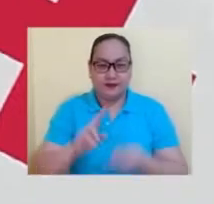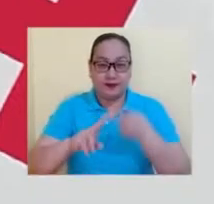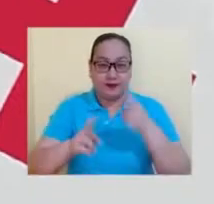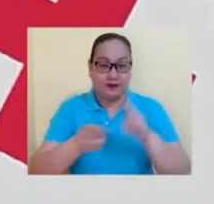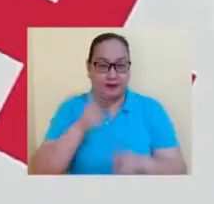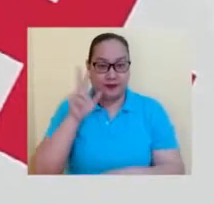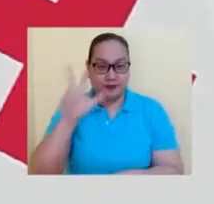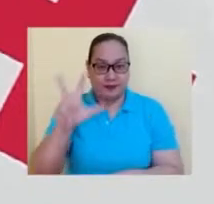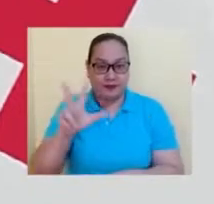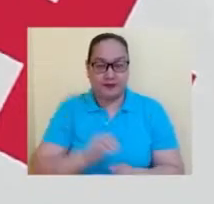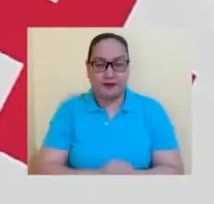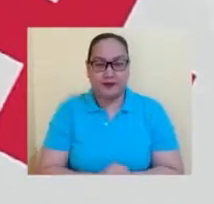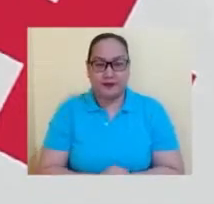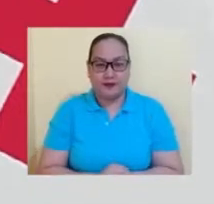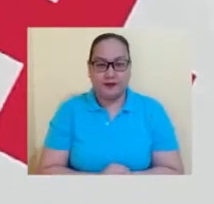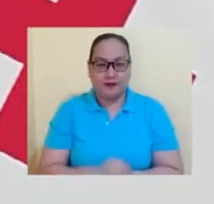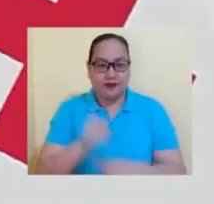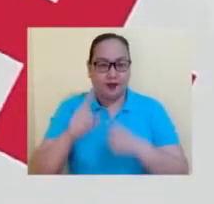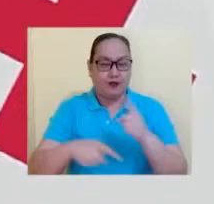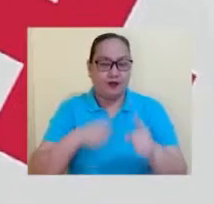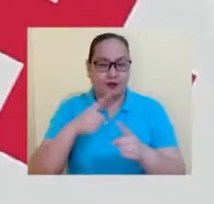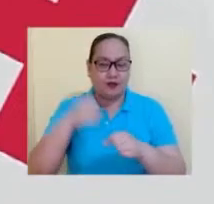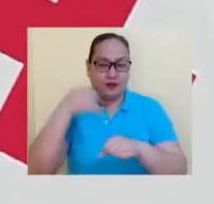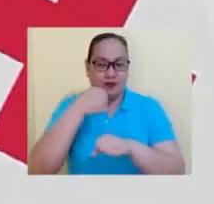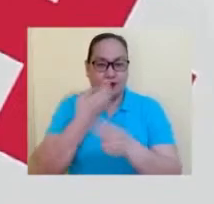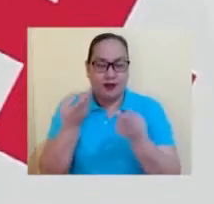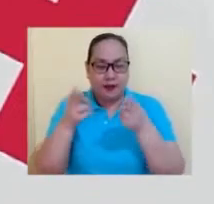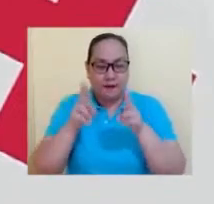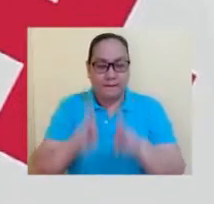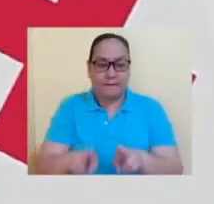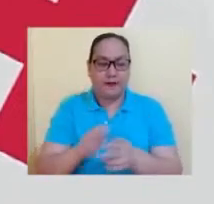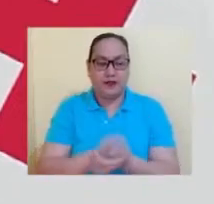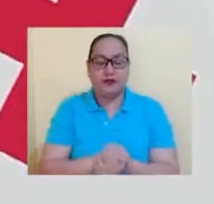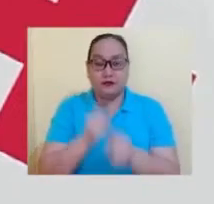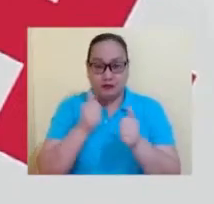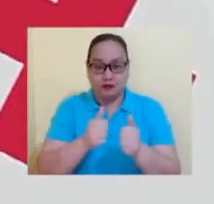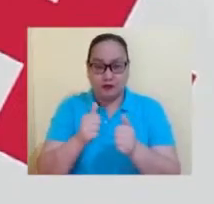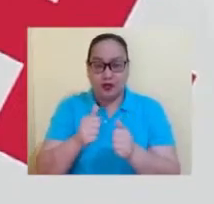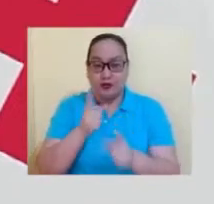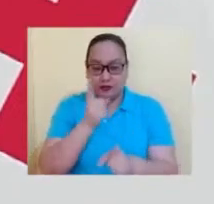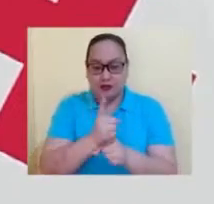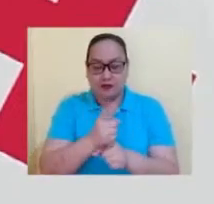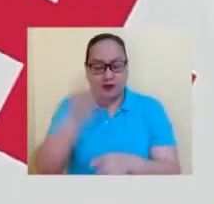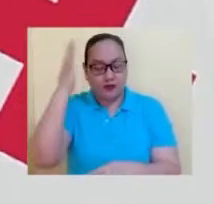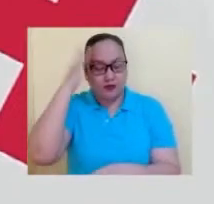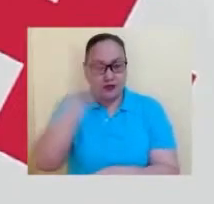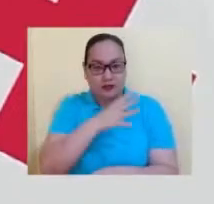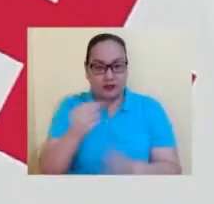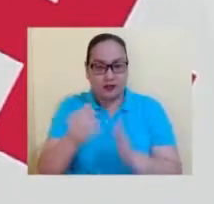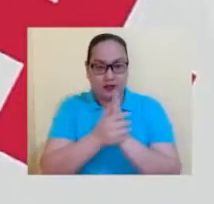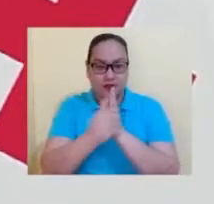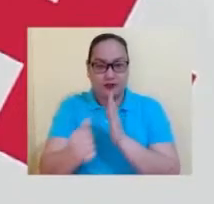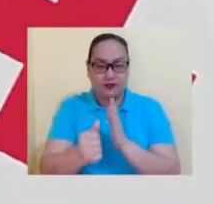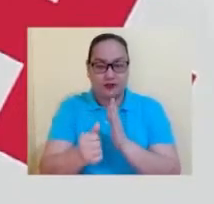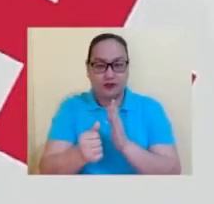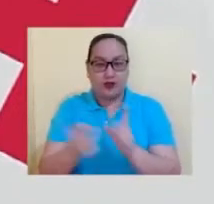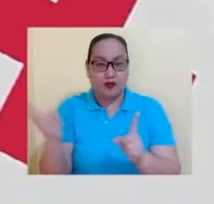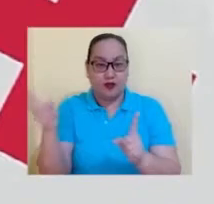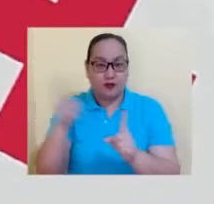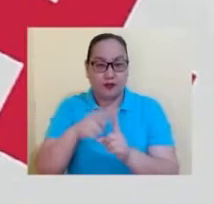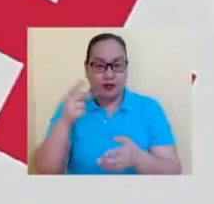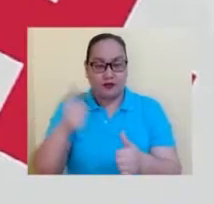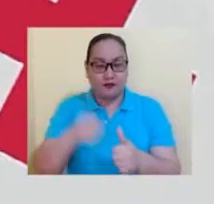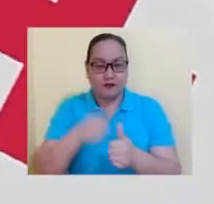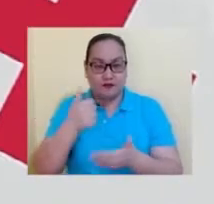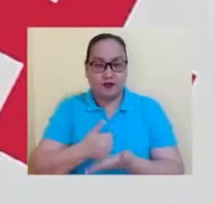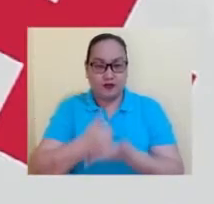Number 3. When injuries happen, appropriate knowledge and skills of the proper application of first